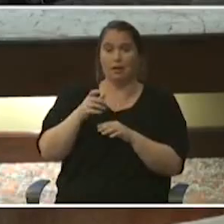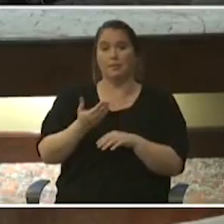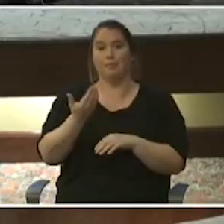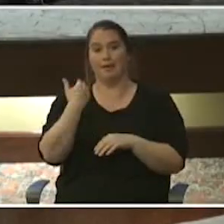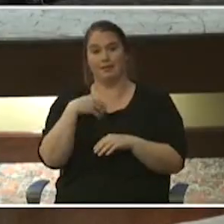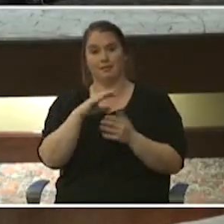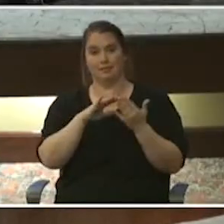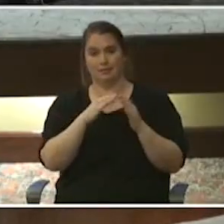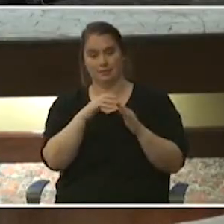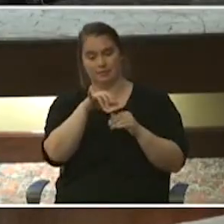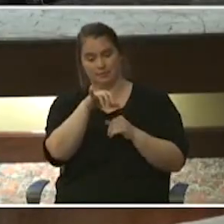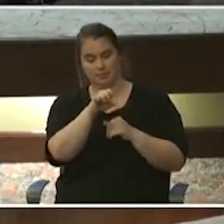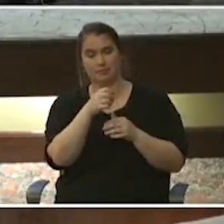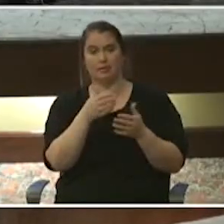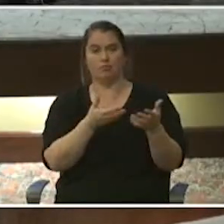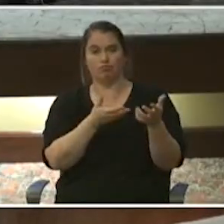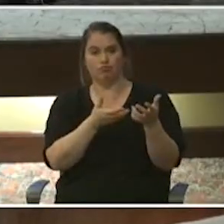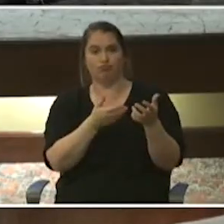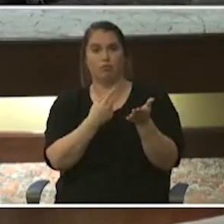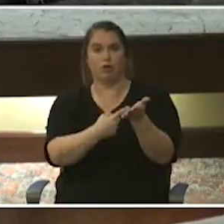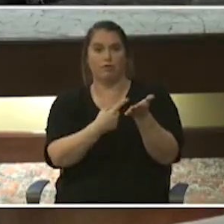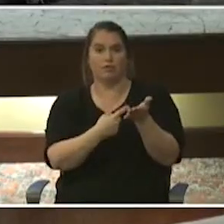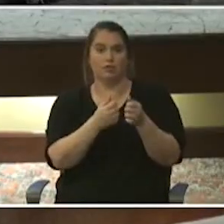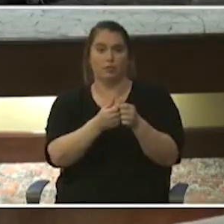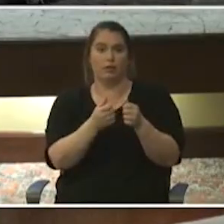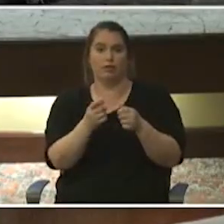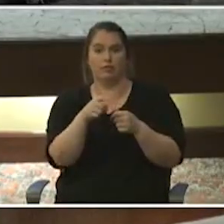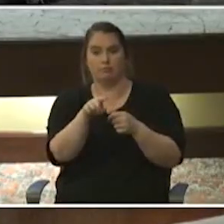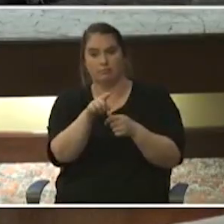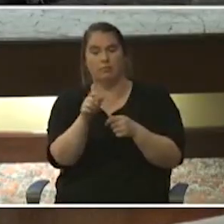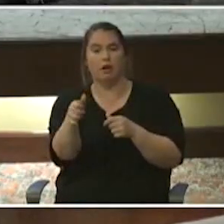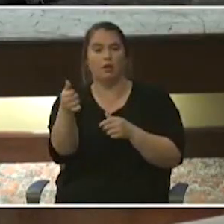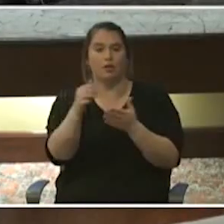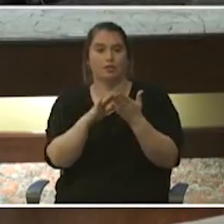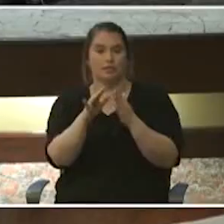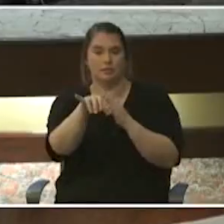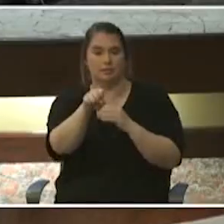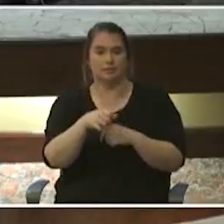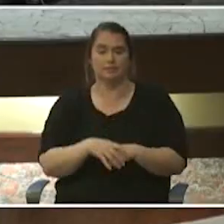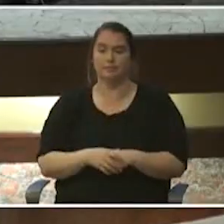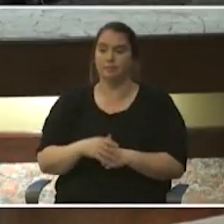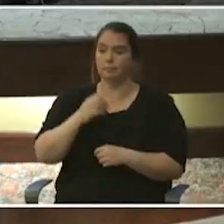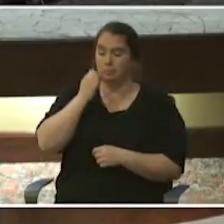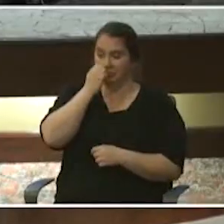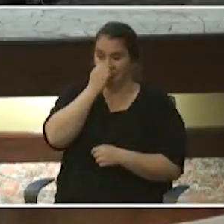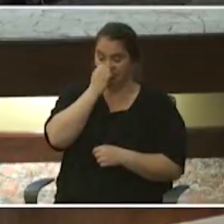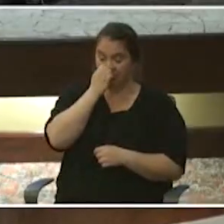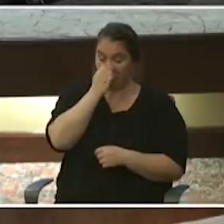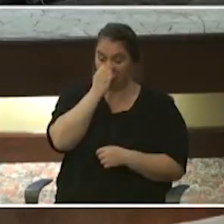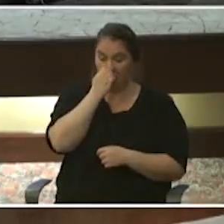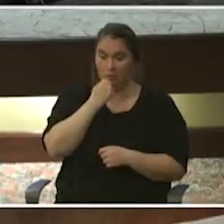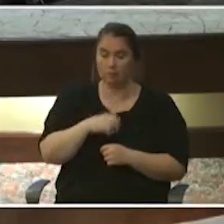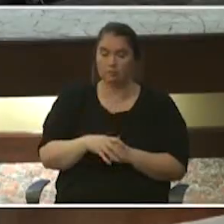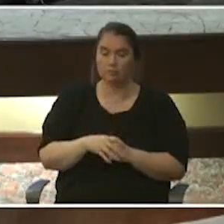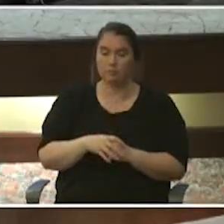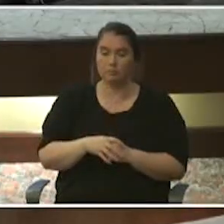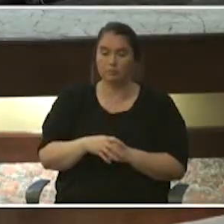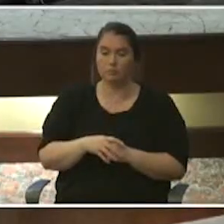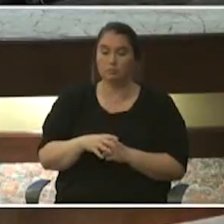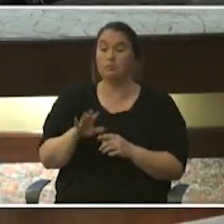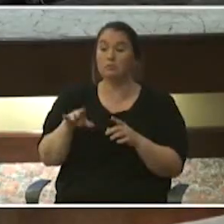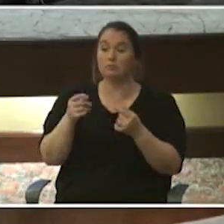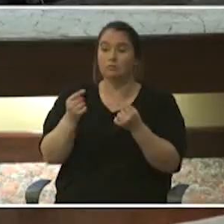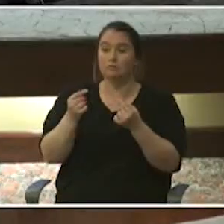and working with, having conversations with other cities as well. Okay. Because I think, and as we've been looking